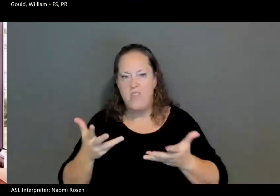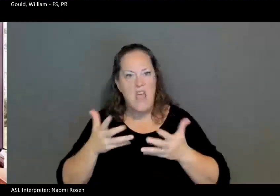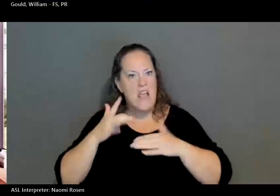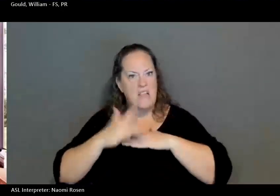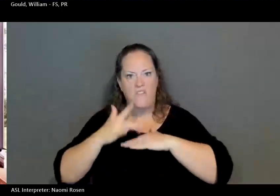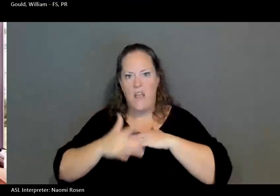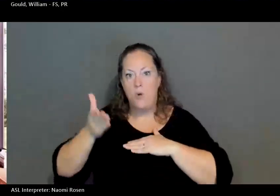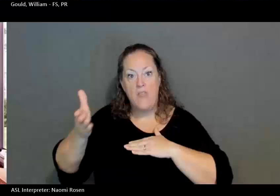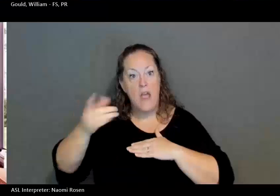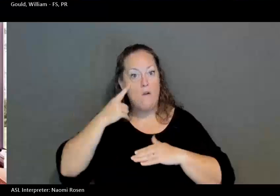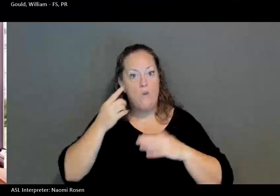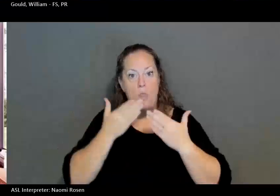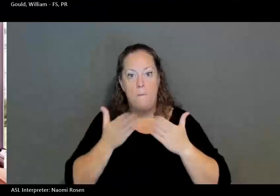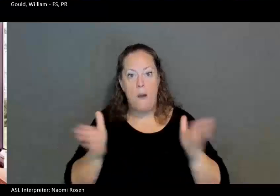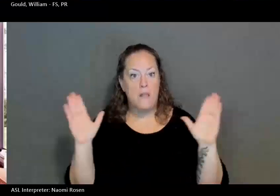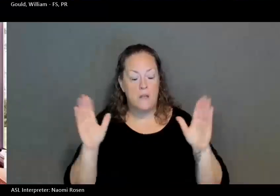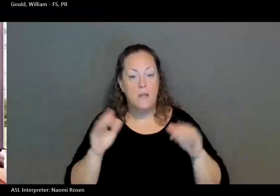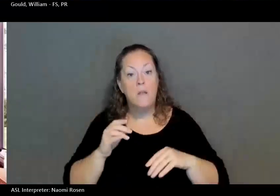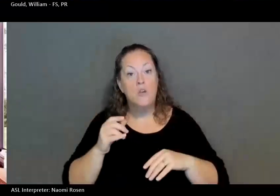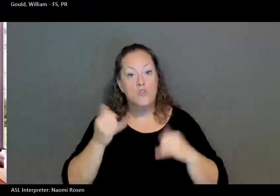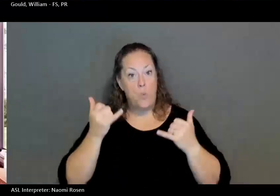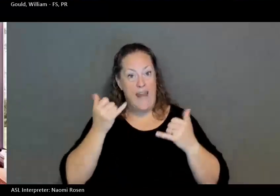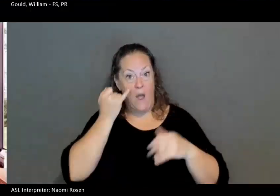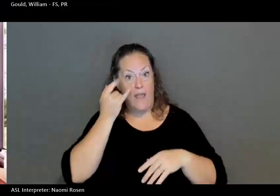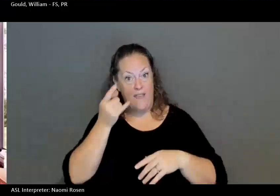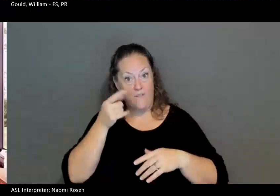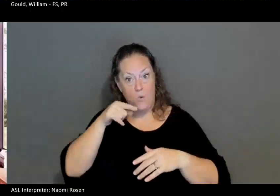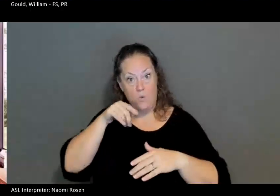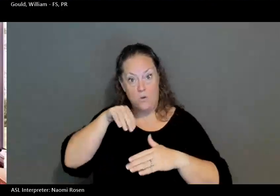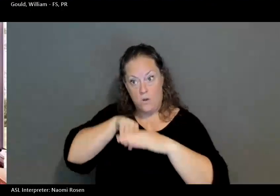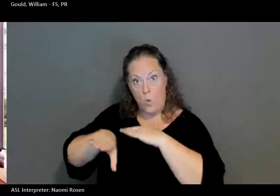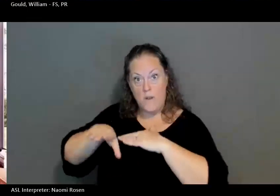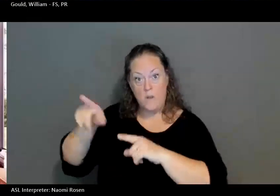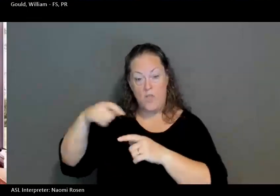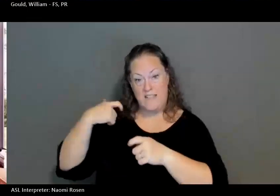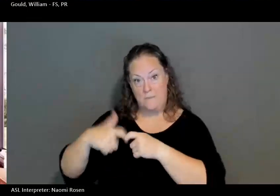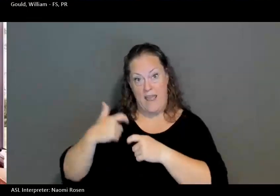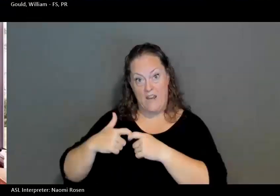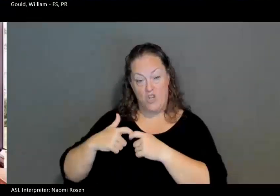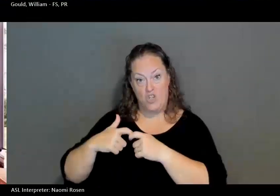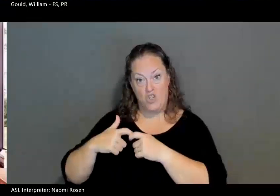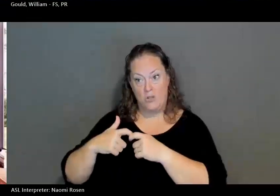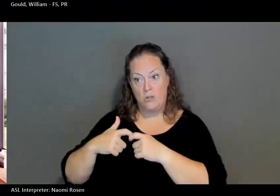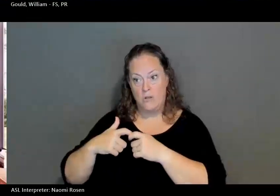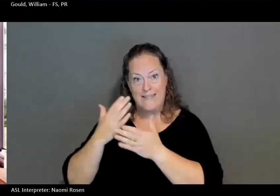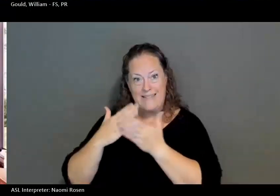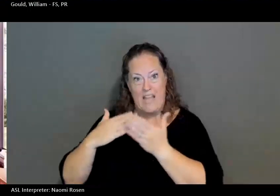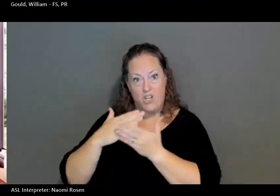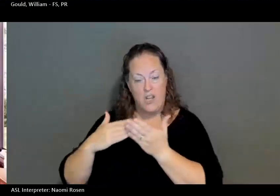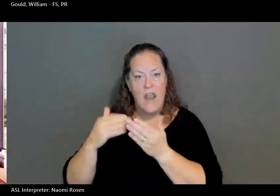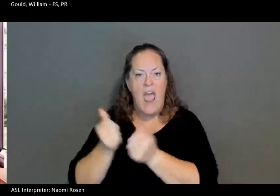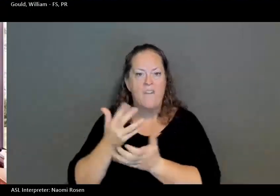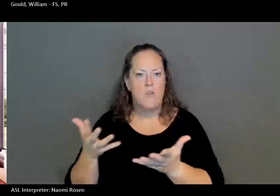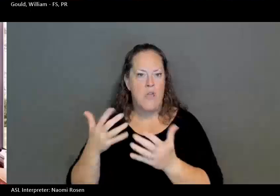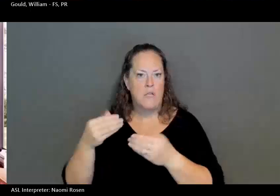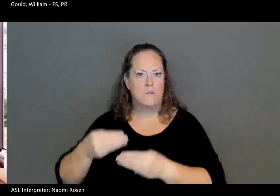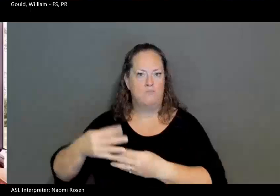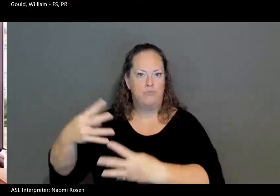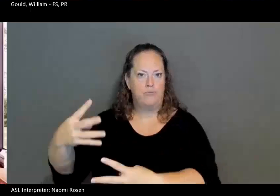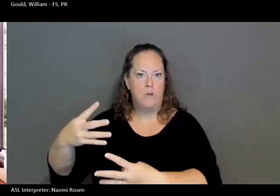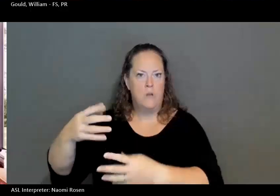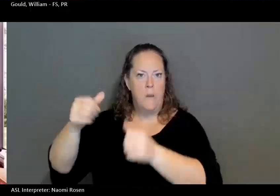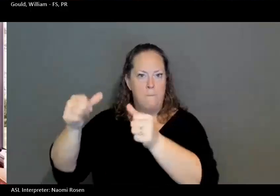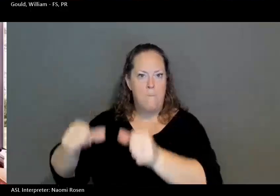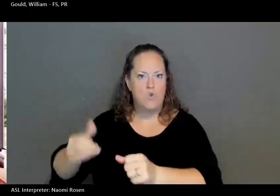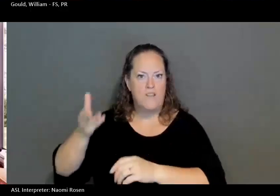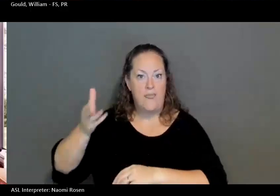At the moment, if you go to the Spanish session, everything should be listed there, as well as in the